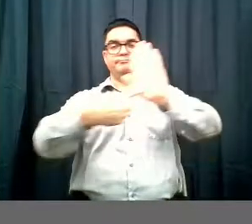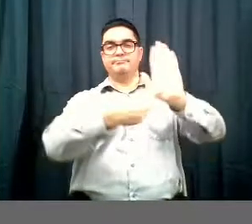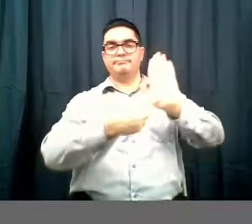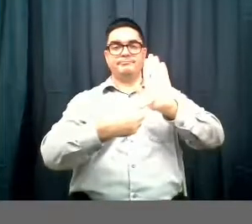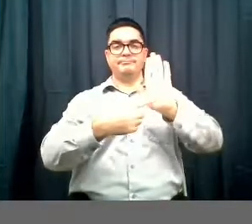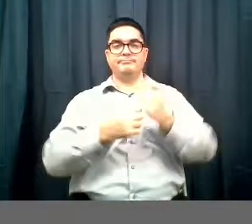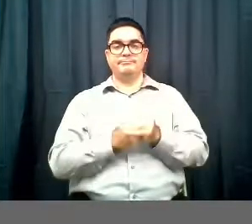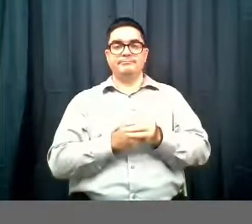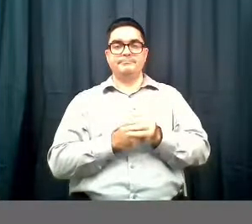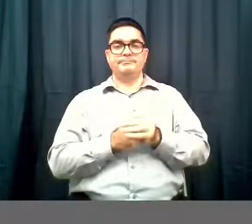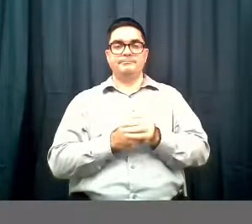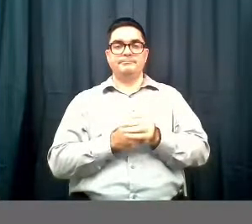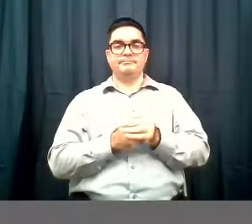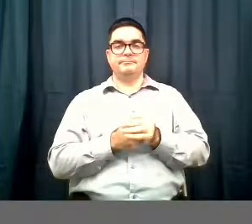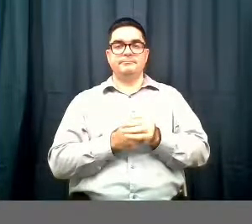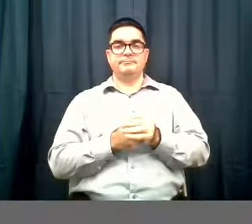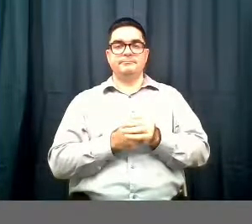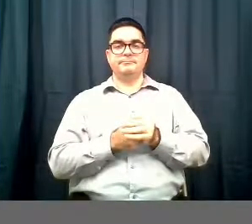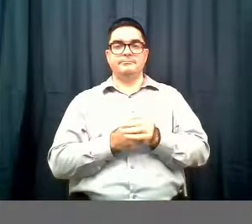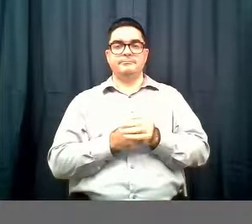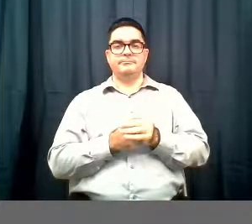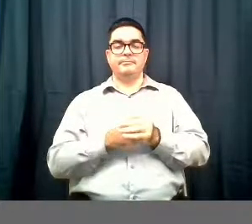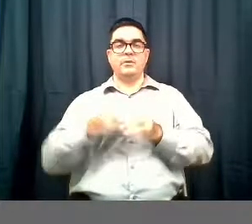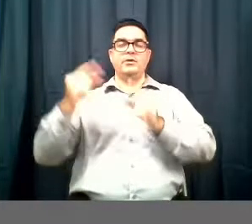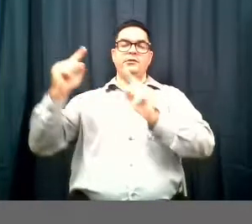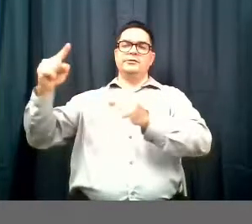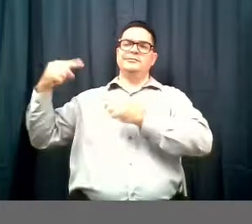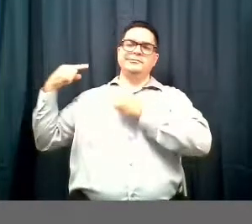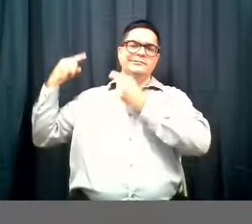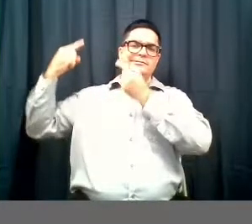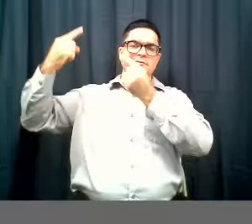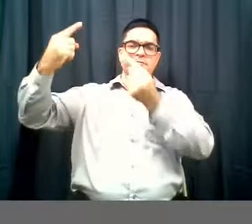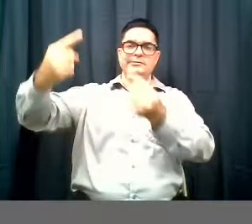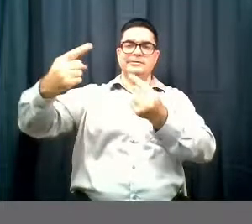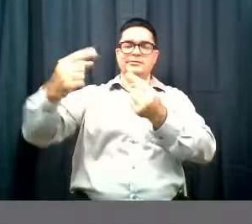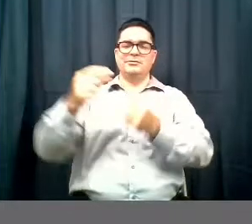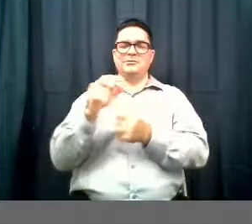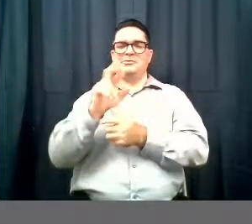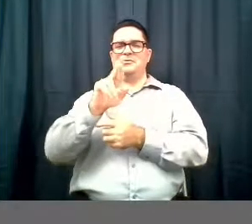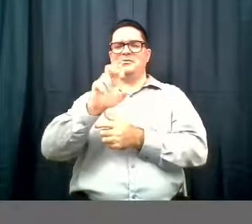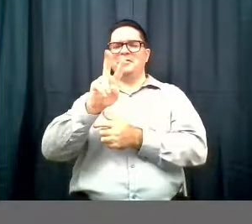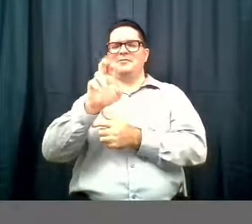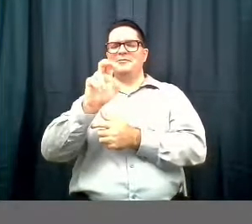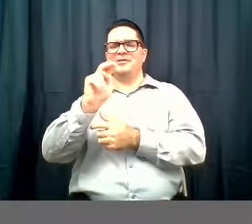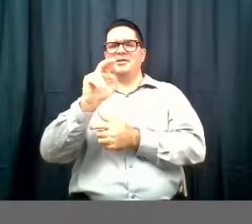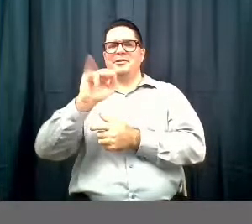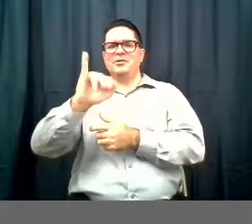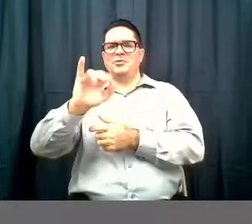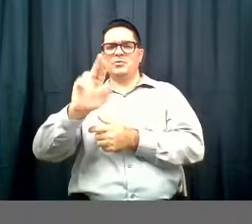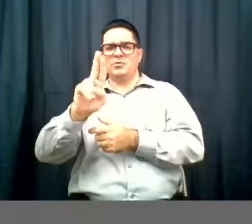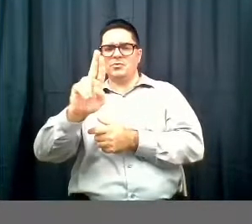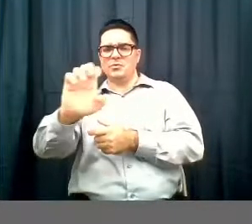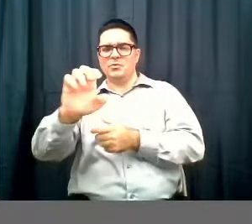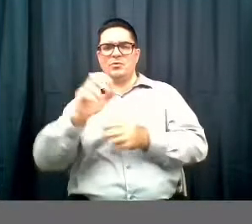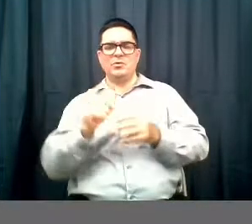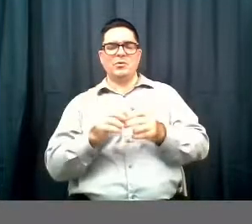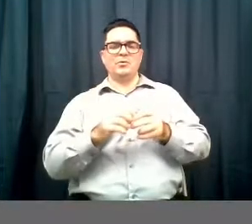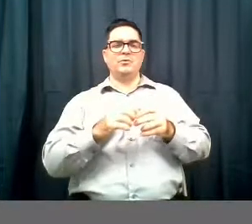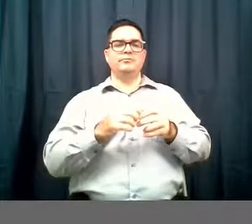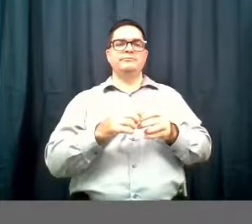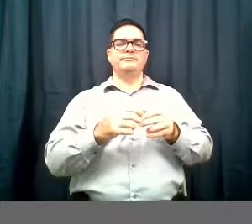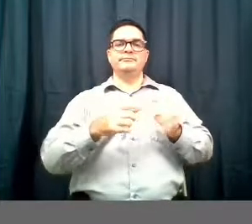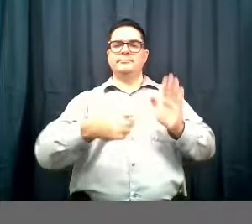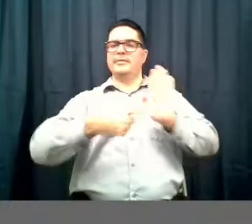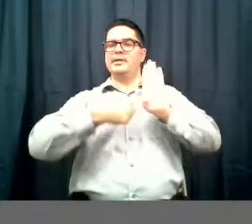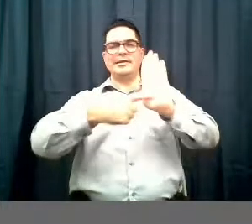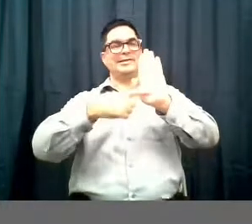stop the historic pattern of overestimating revenue. Financial transparency and accountability are 2 areas where considerable